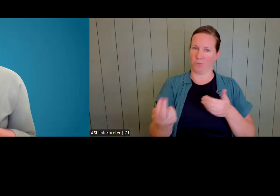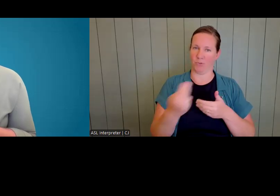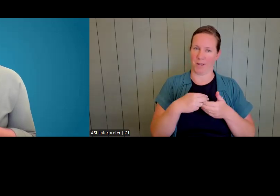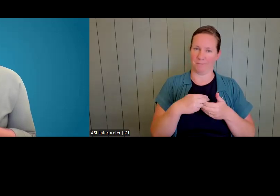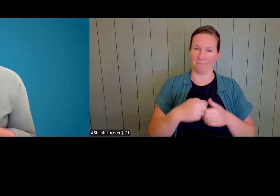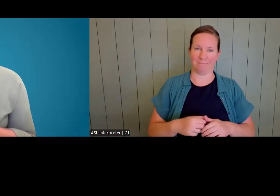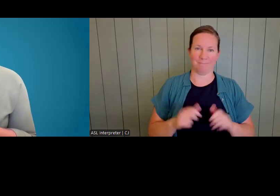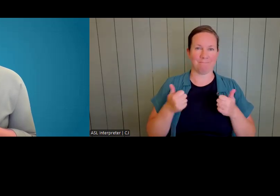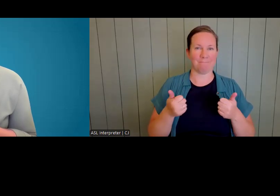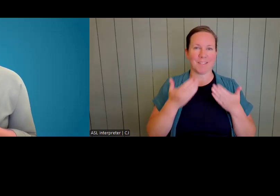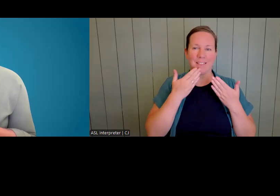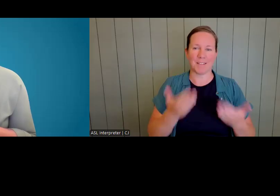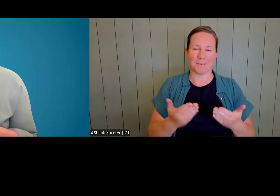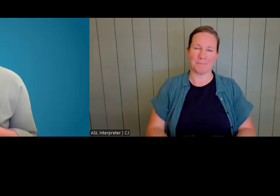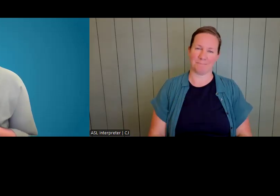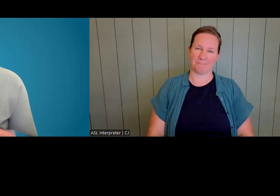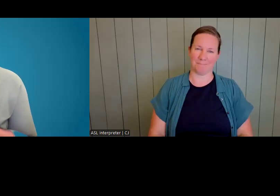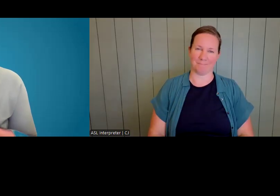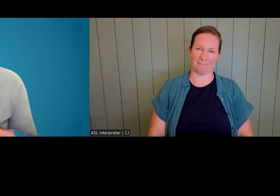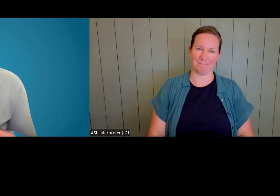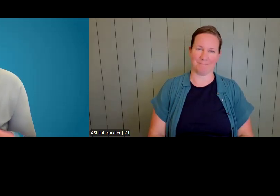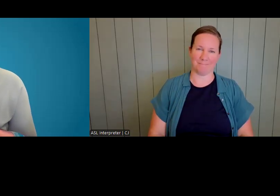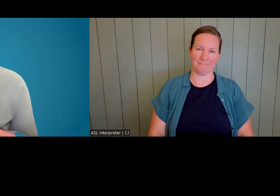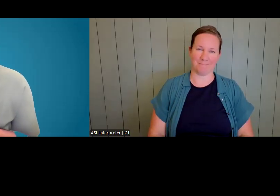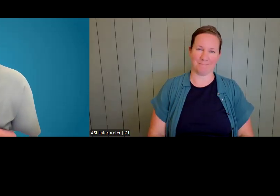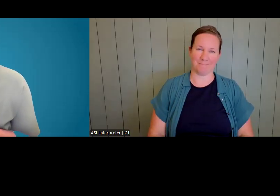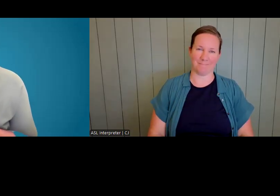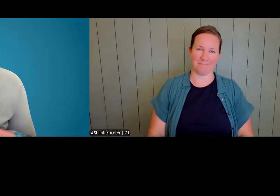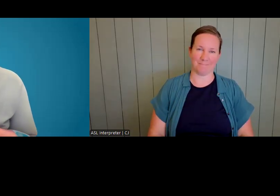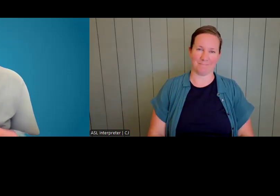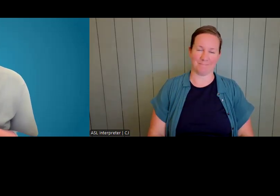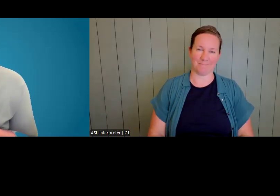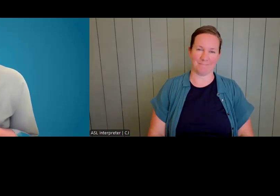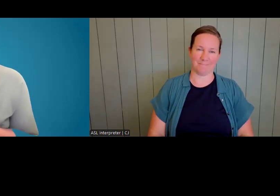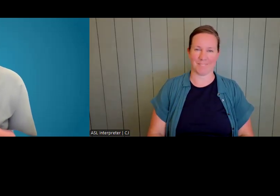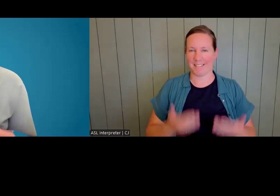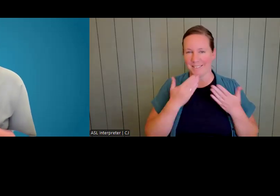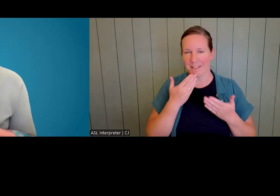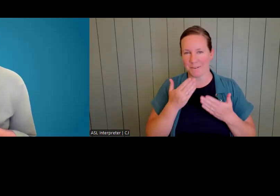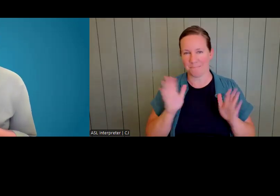thanks. Elena, we're done. We can close this out. Thanks a lot.